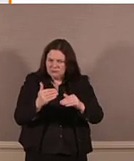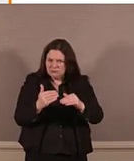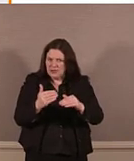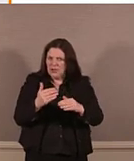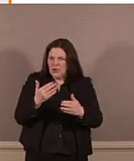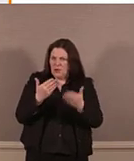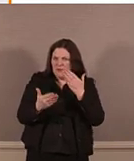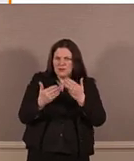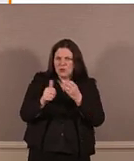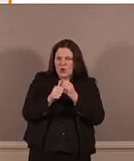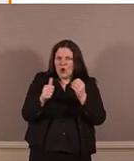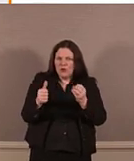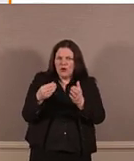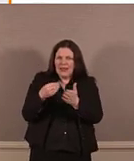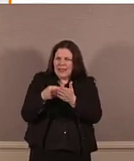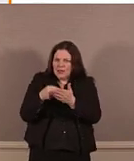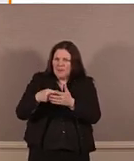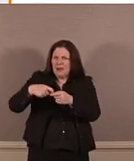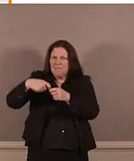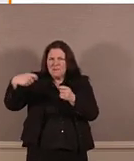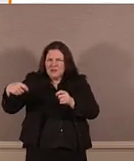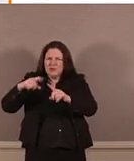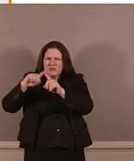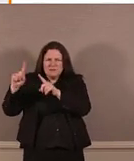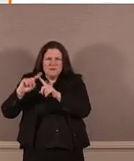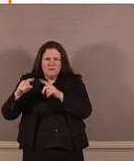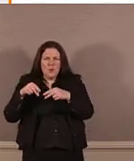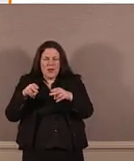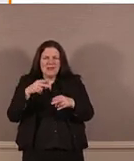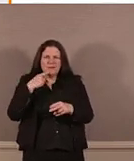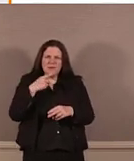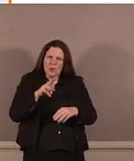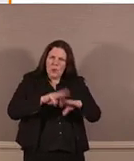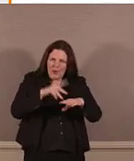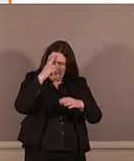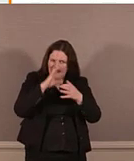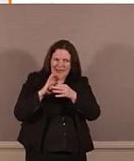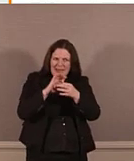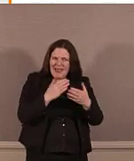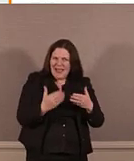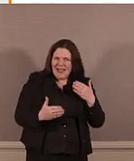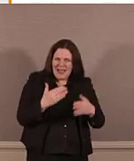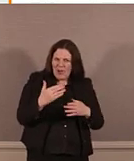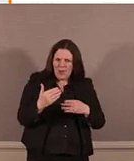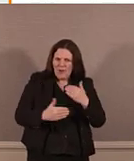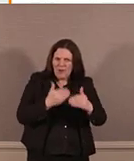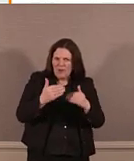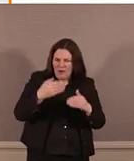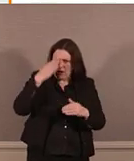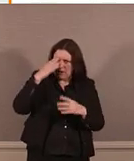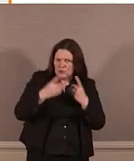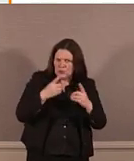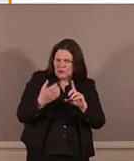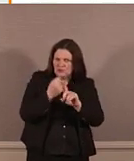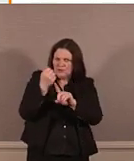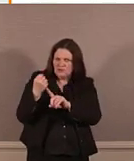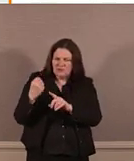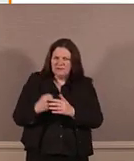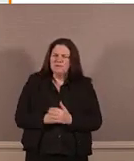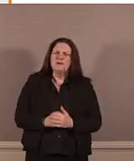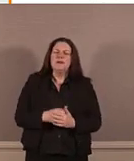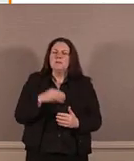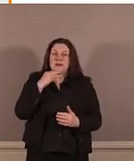other economic measurement tools. Over time, it'll be used across government to inform policy making,